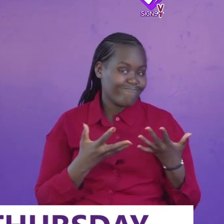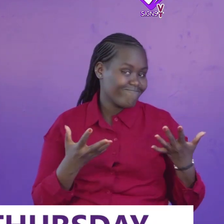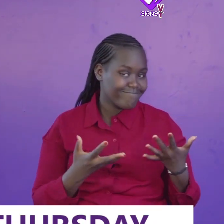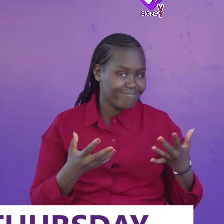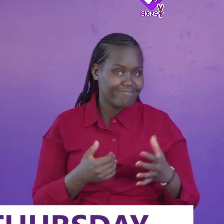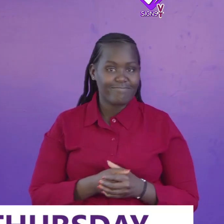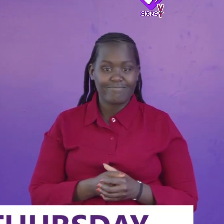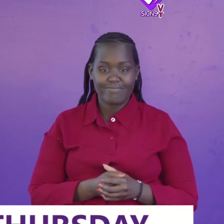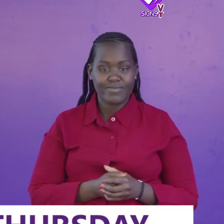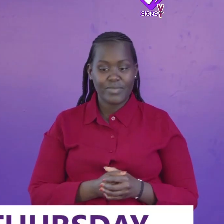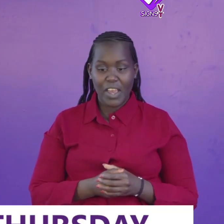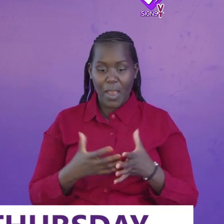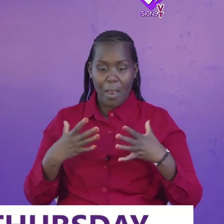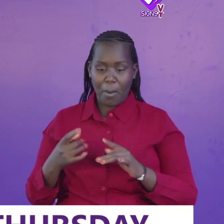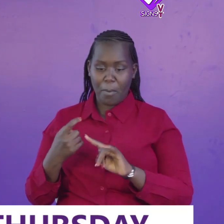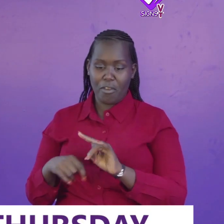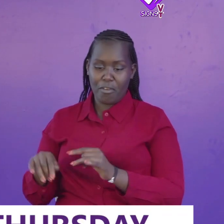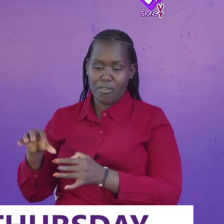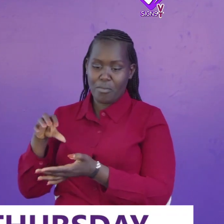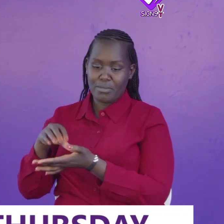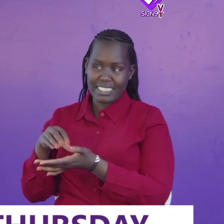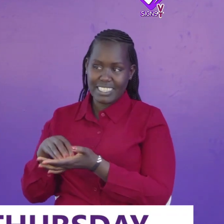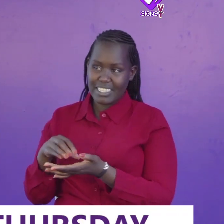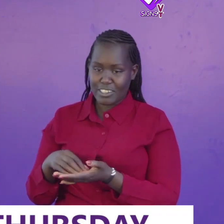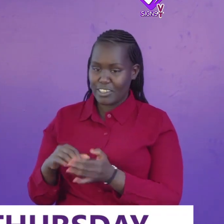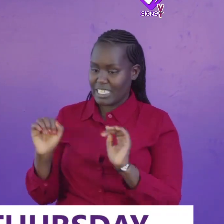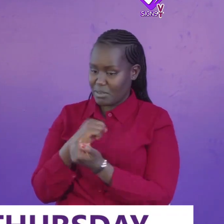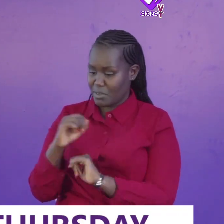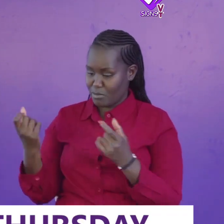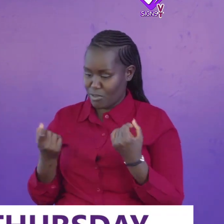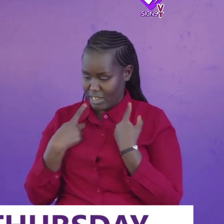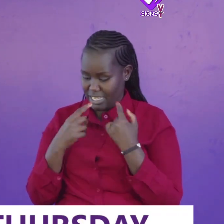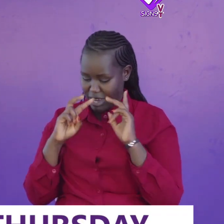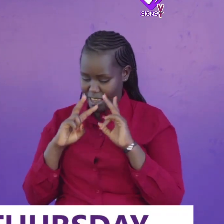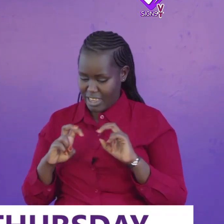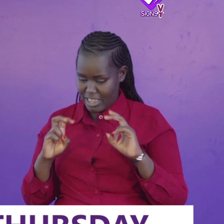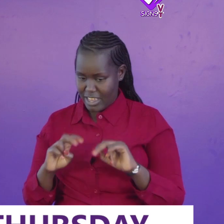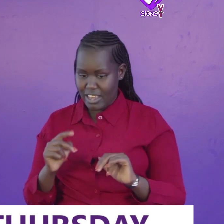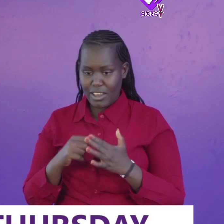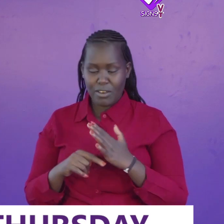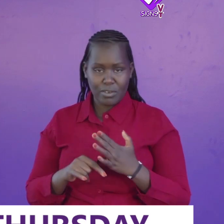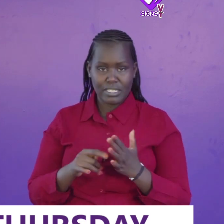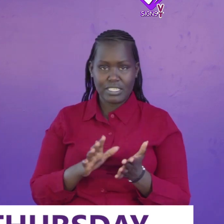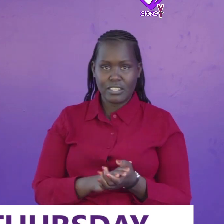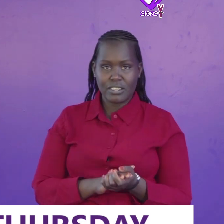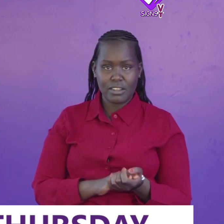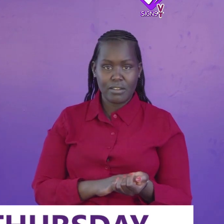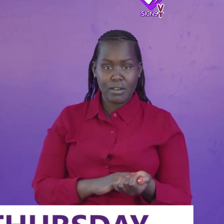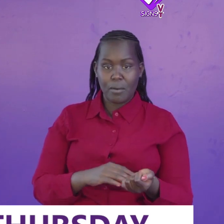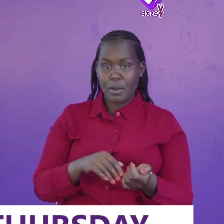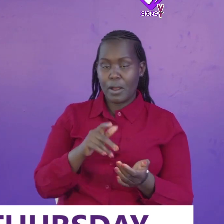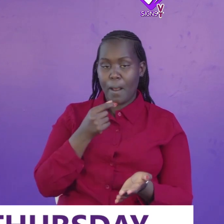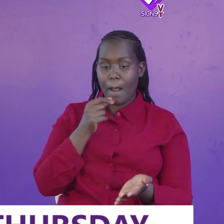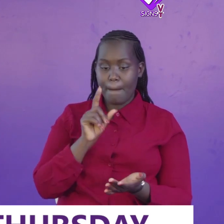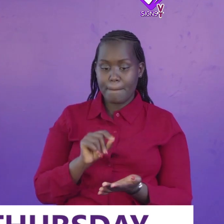Lens. Watu wa police stations hatuwezi get kile Muthoni amesema, itabidi pia ni research. What is a pen pal? What is a pen pal? Pen pal.